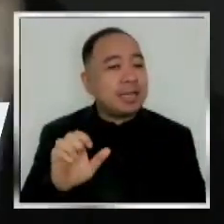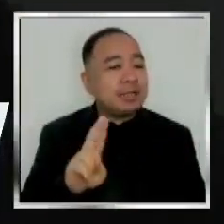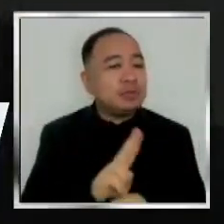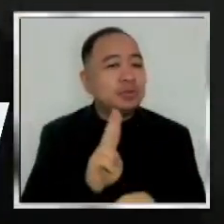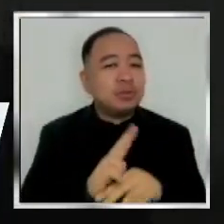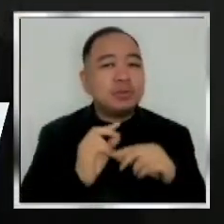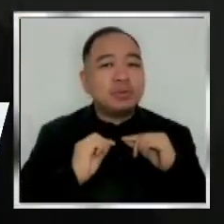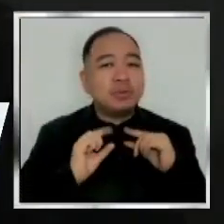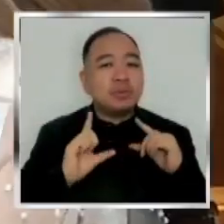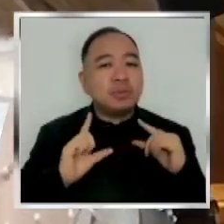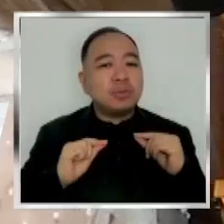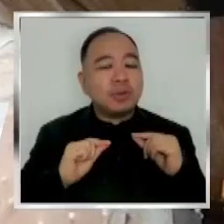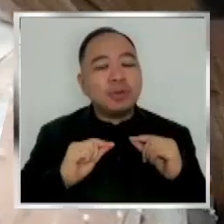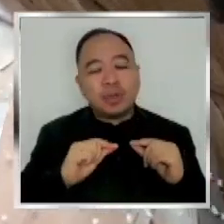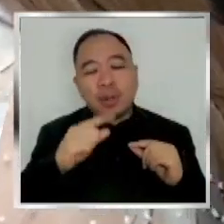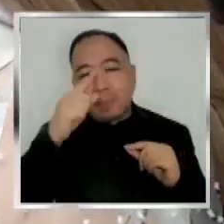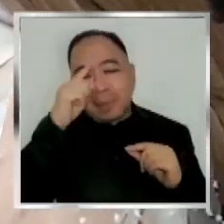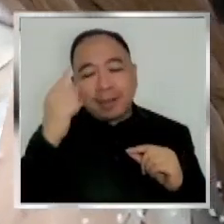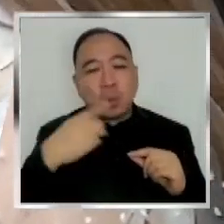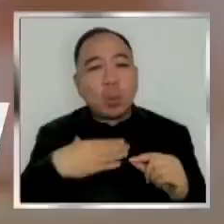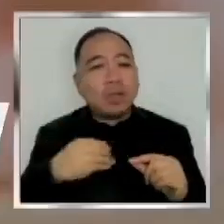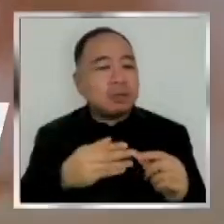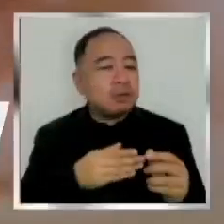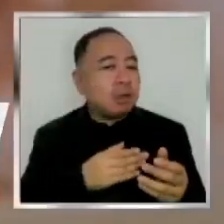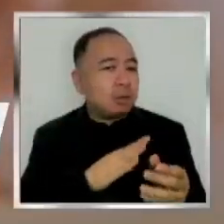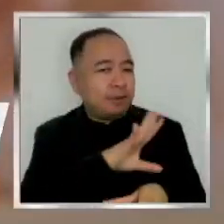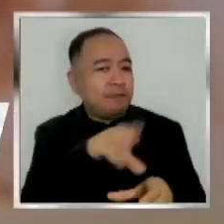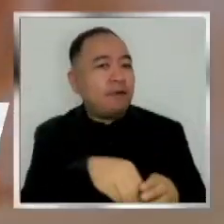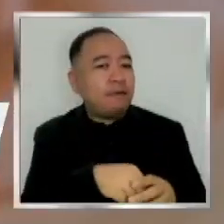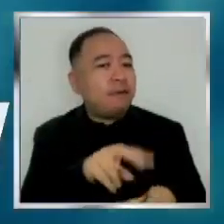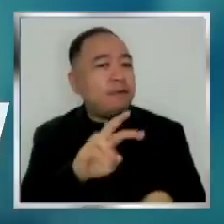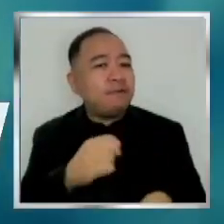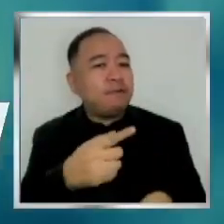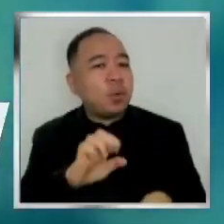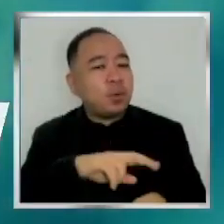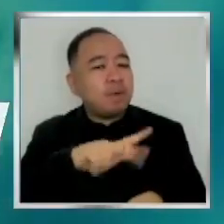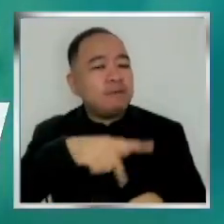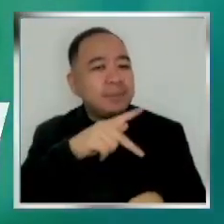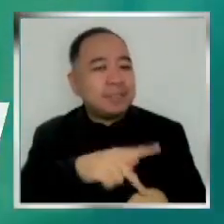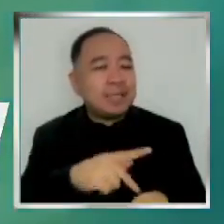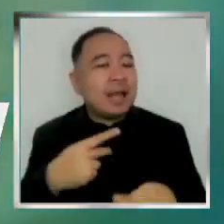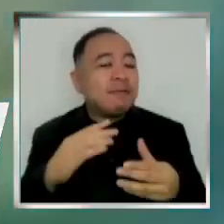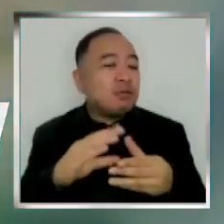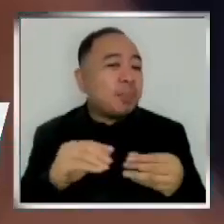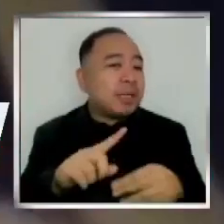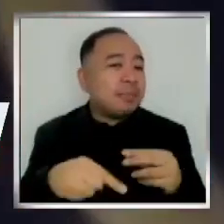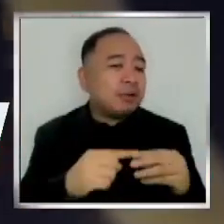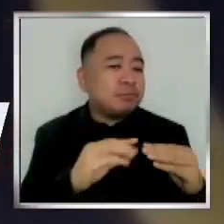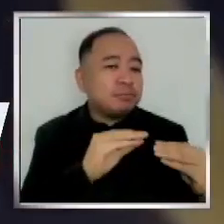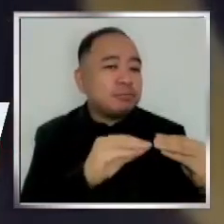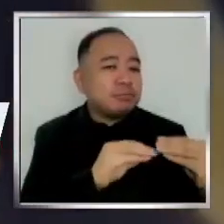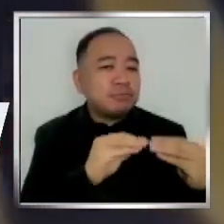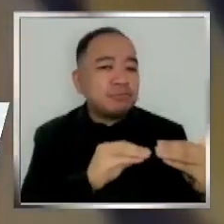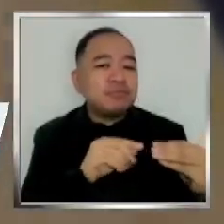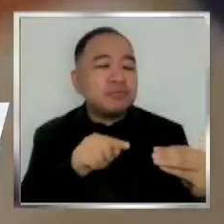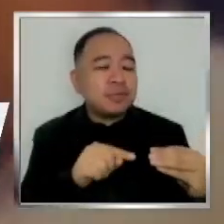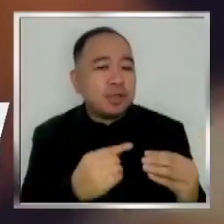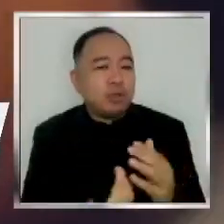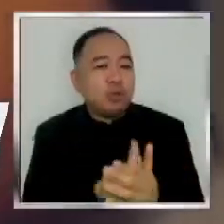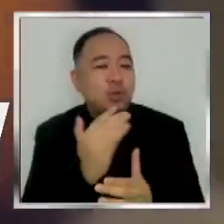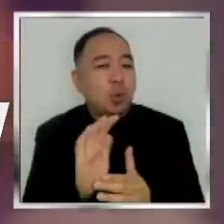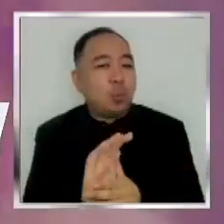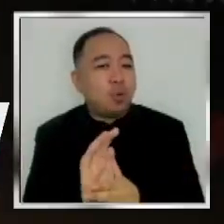Vogue Philippines Gala Night. Komento pa ni Alden sa viral kissing scene nila ni Julia Montes sa upcoming movie na 5 Breakups